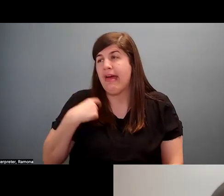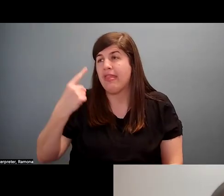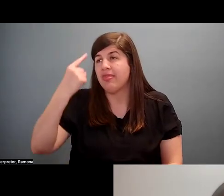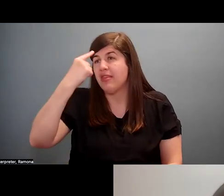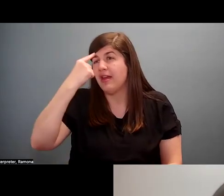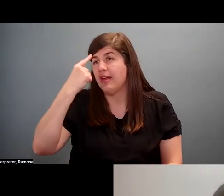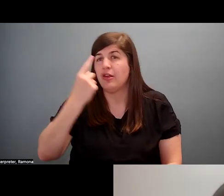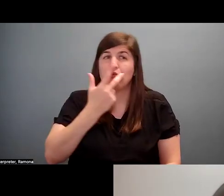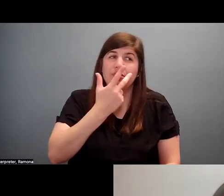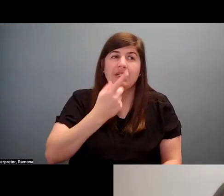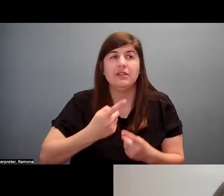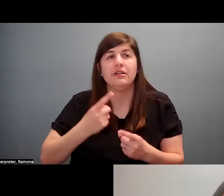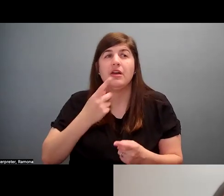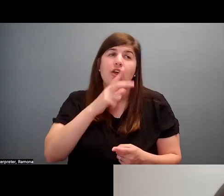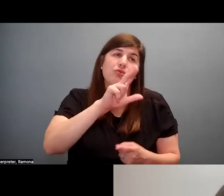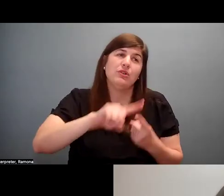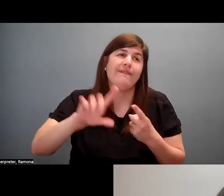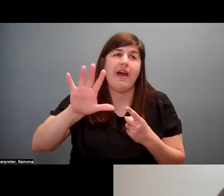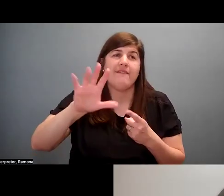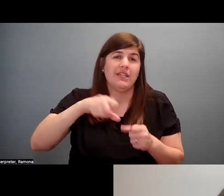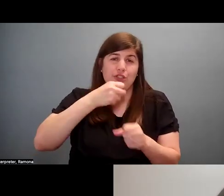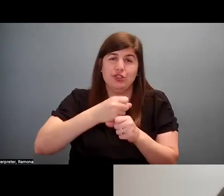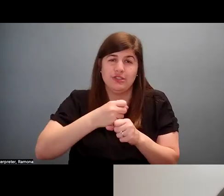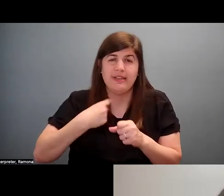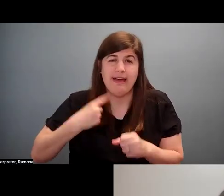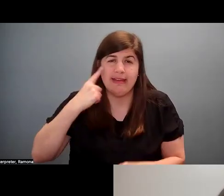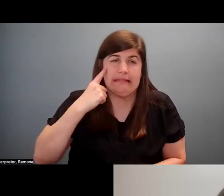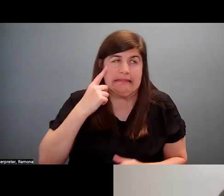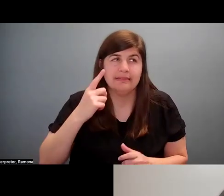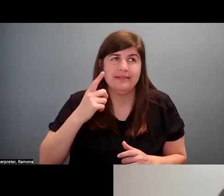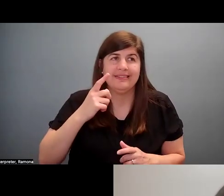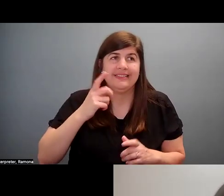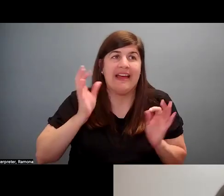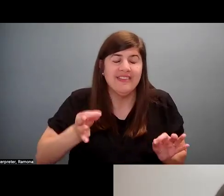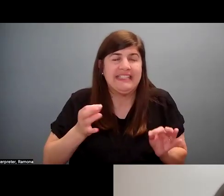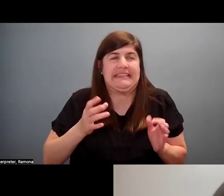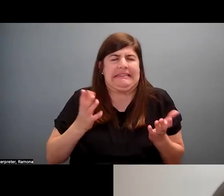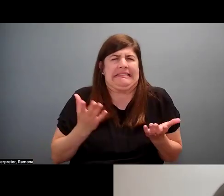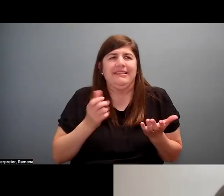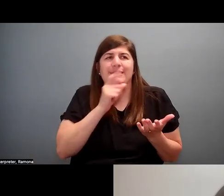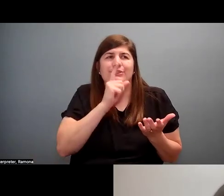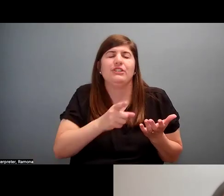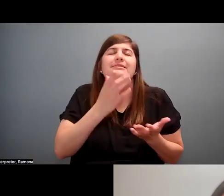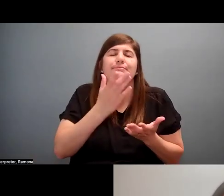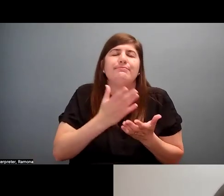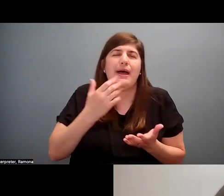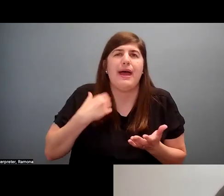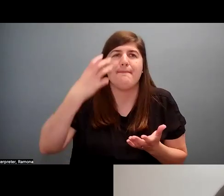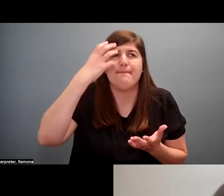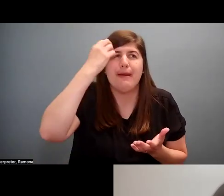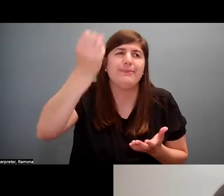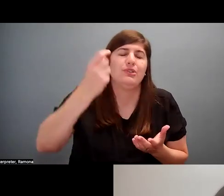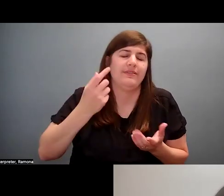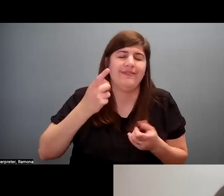longer, 3 to 5 years. But don't quote me on this. This is just my memory from something I read at some